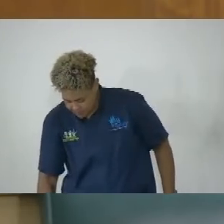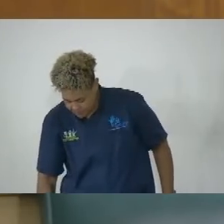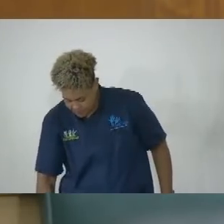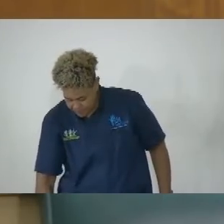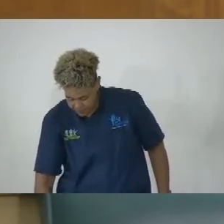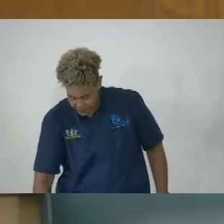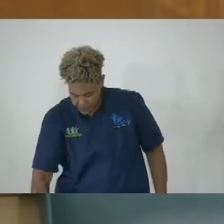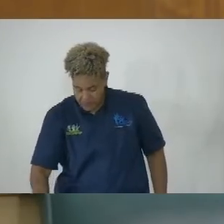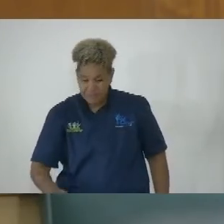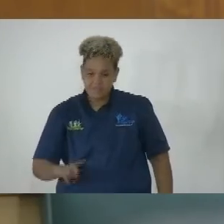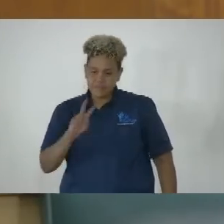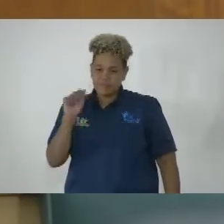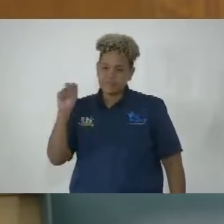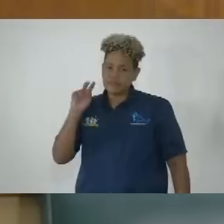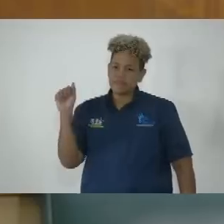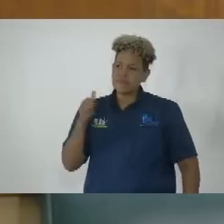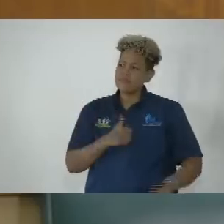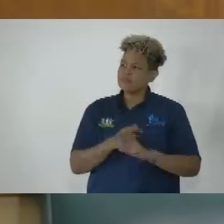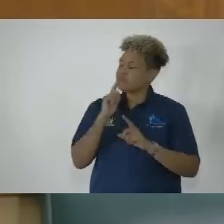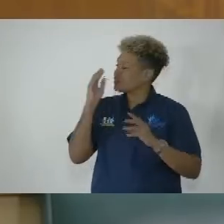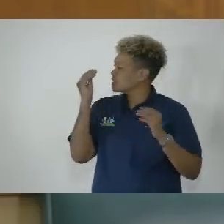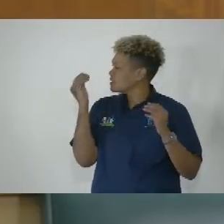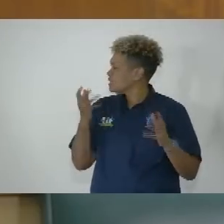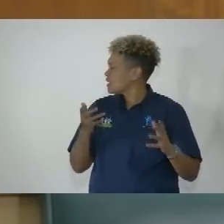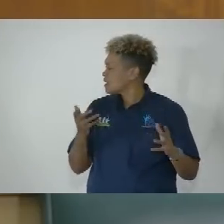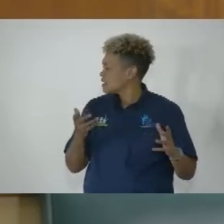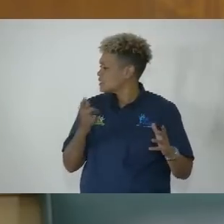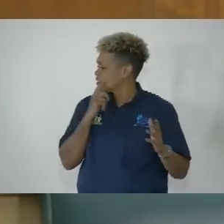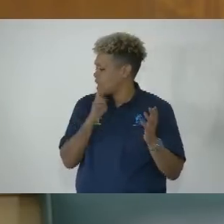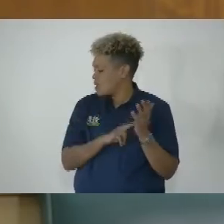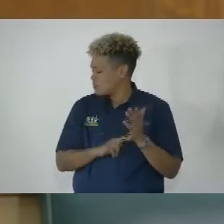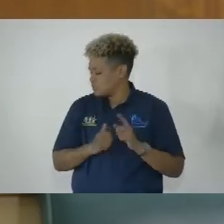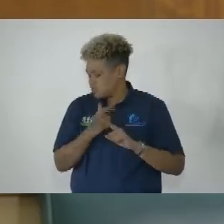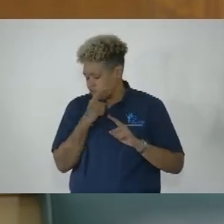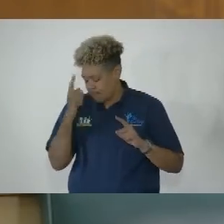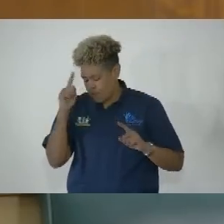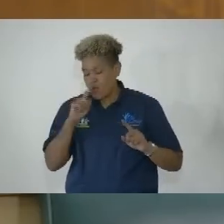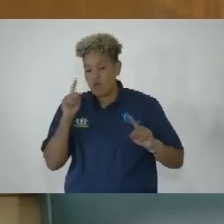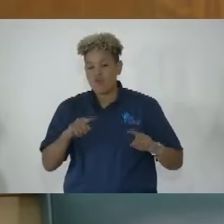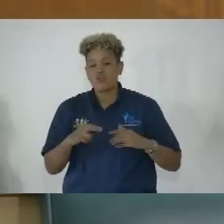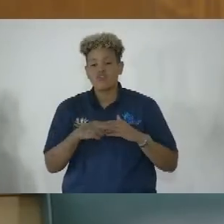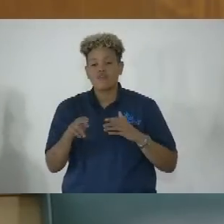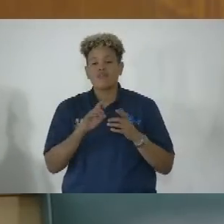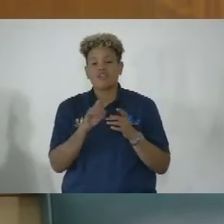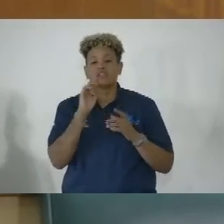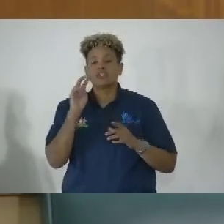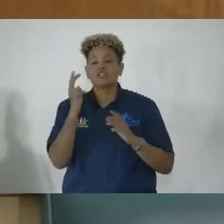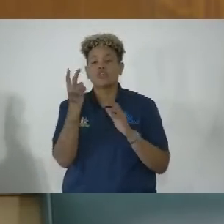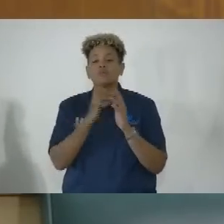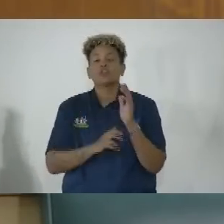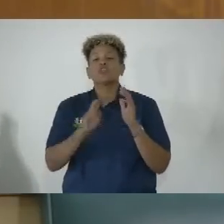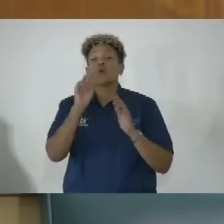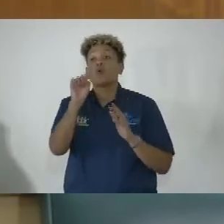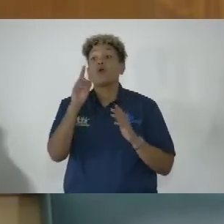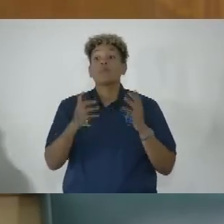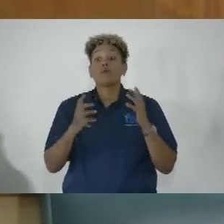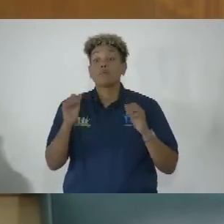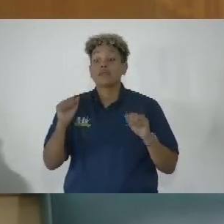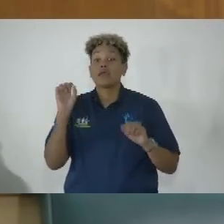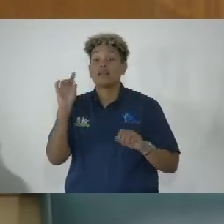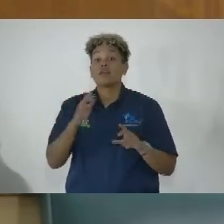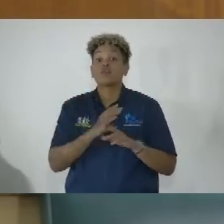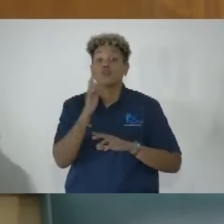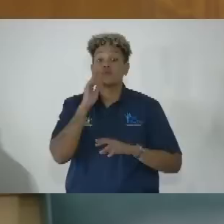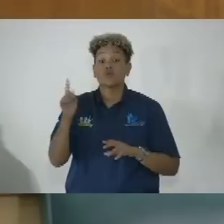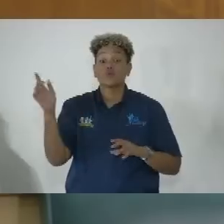And it says, an application for an order referred in subsection 1 may be made by the